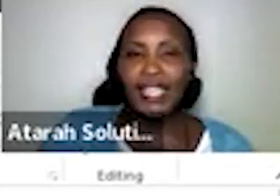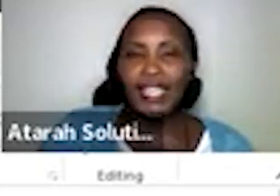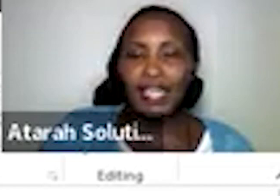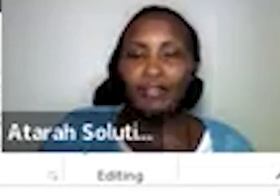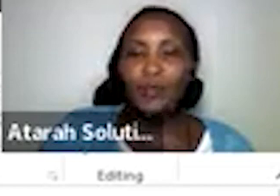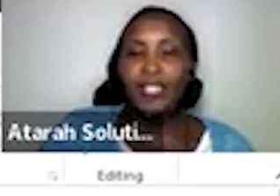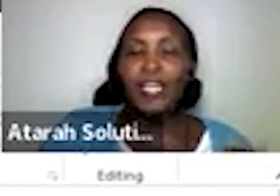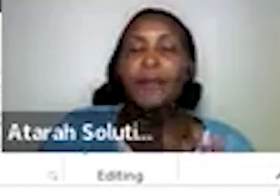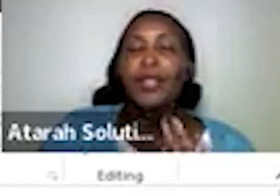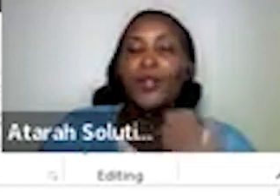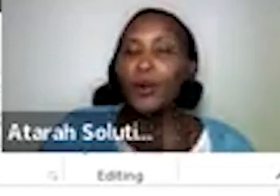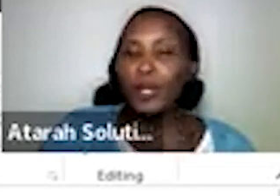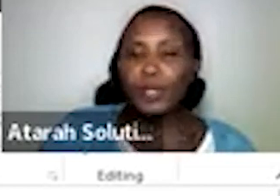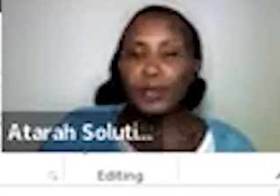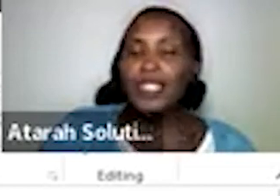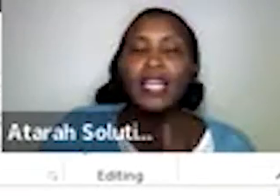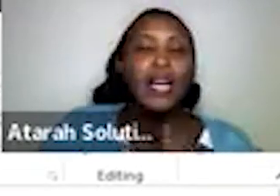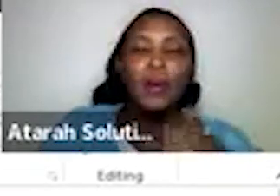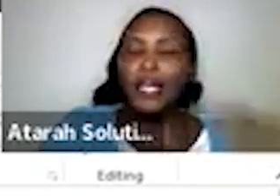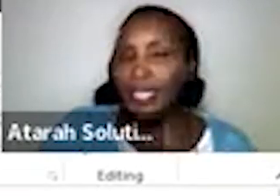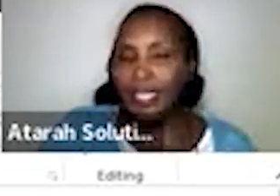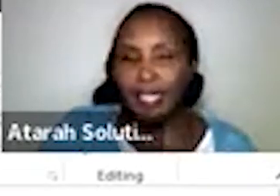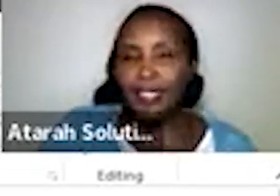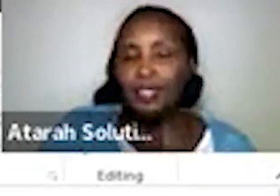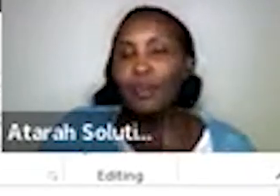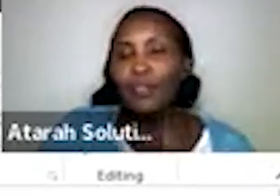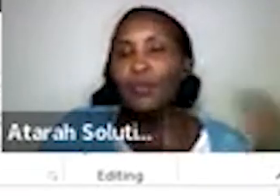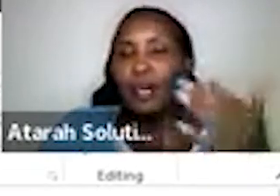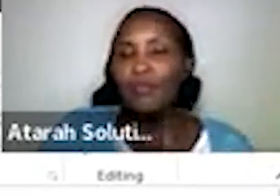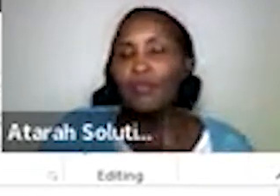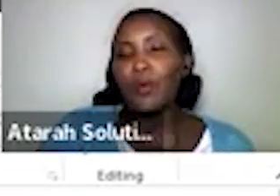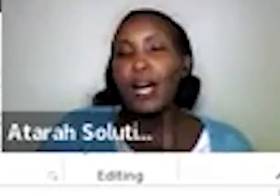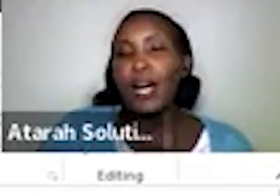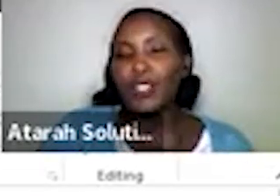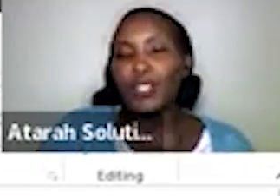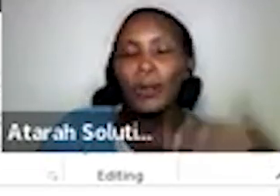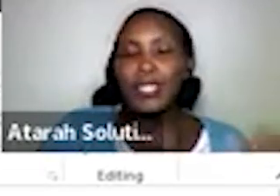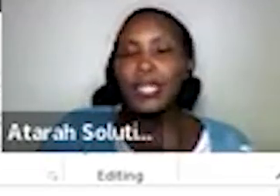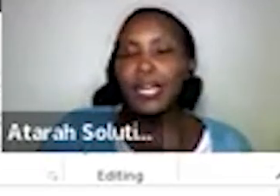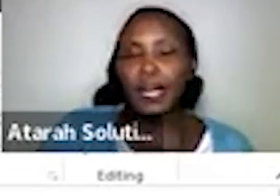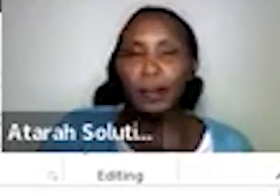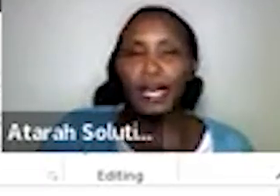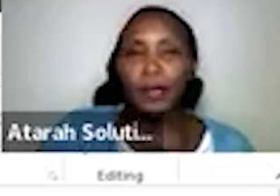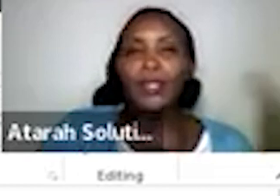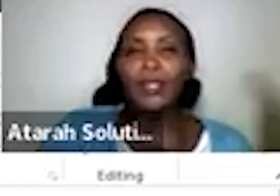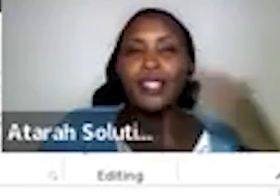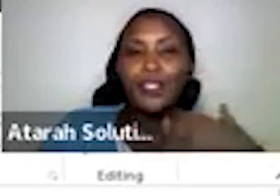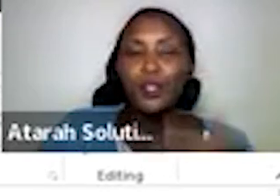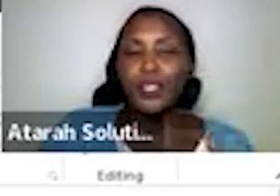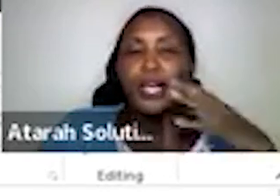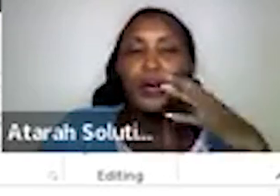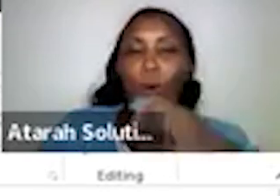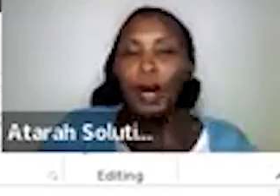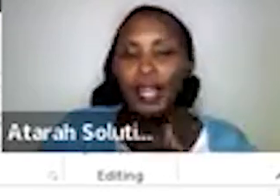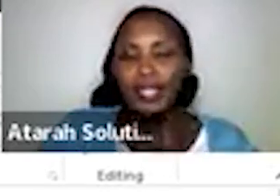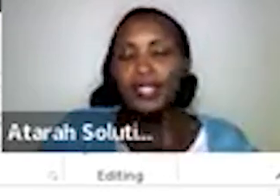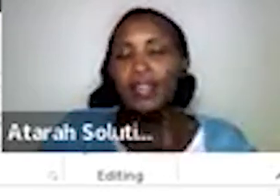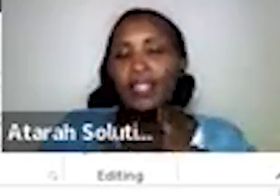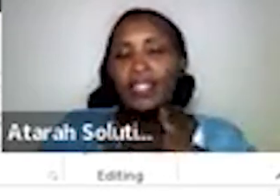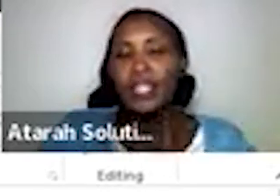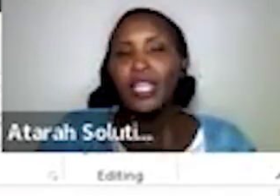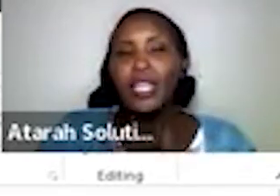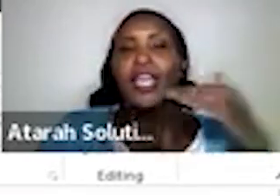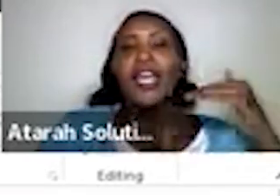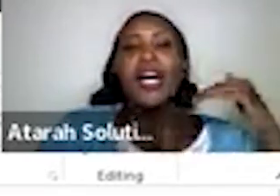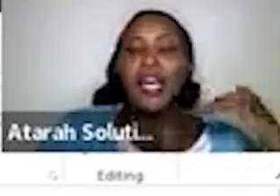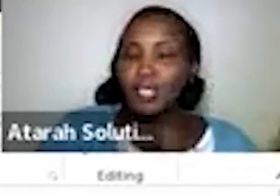was kind enough to say, you know what, Grace, I'm going to extend this offer to everyone who actually went ahead and applied, because their stories and why they deserve